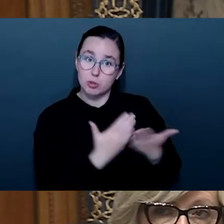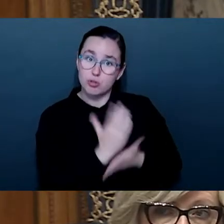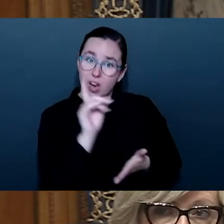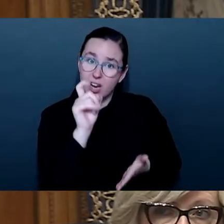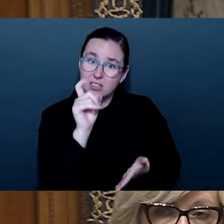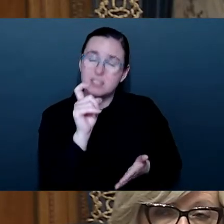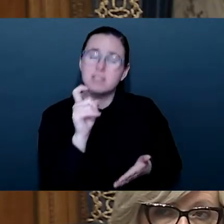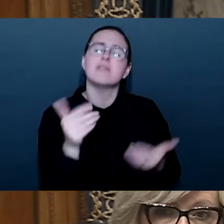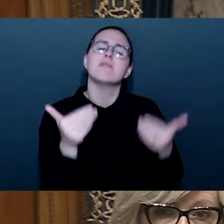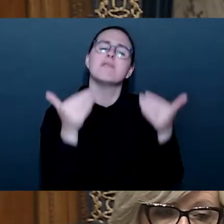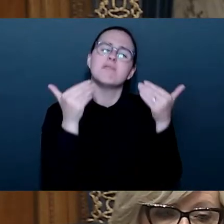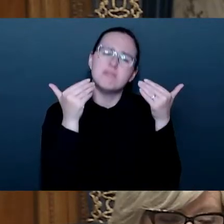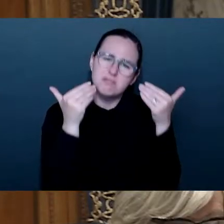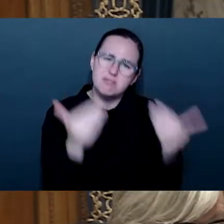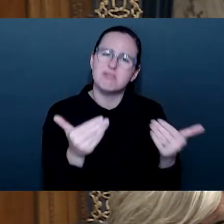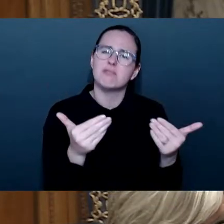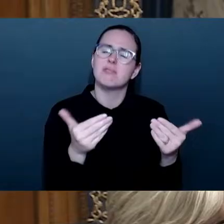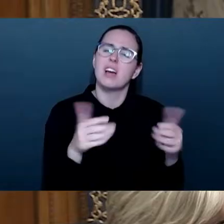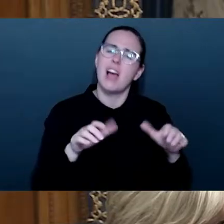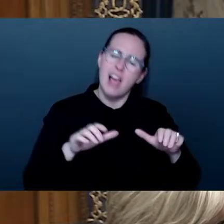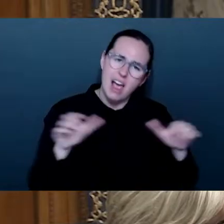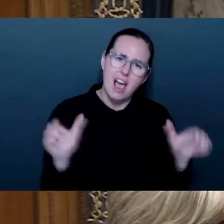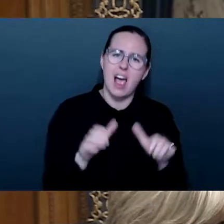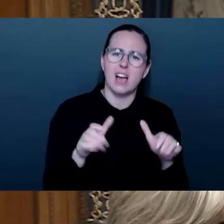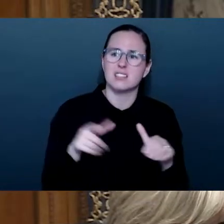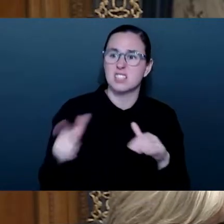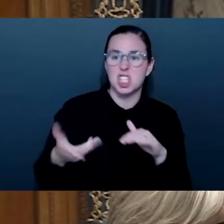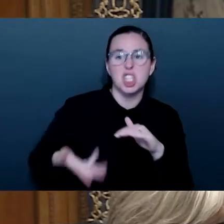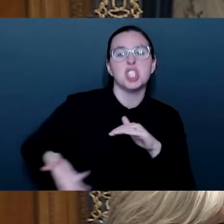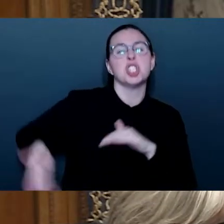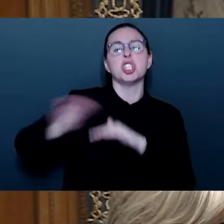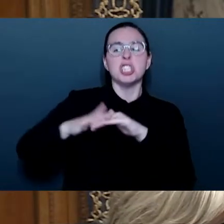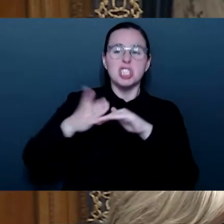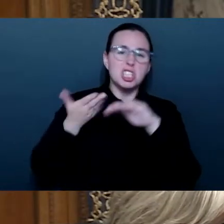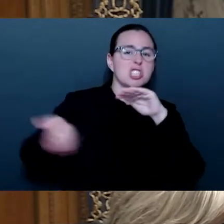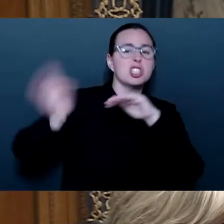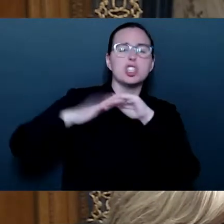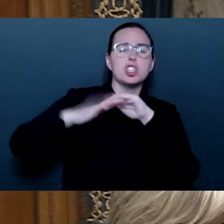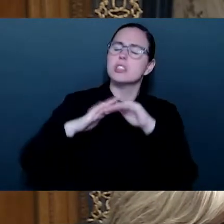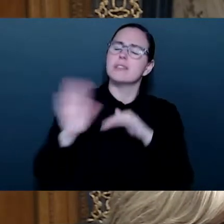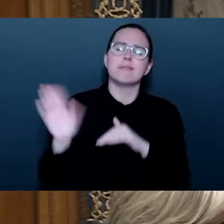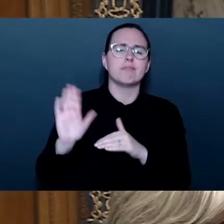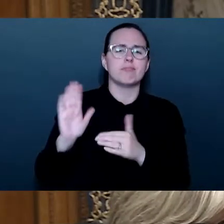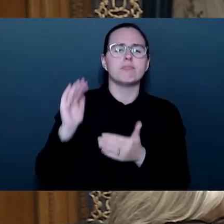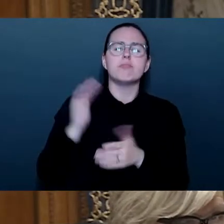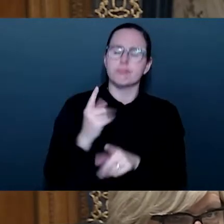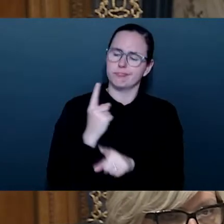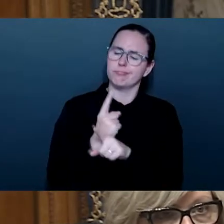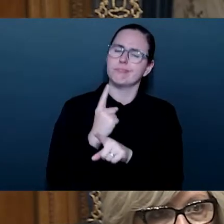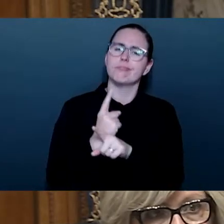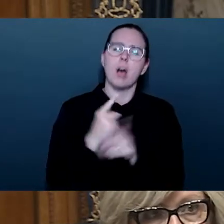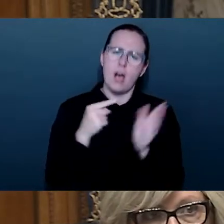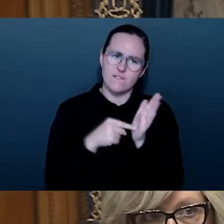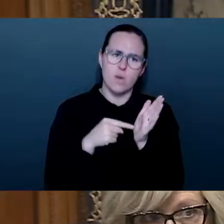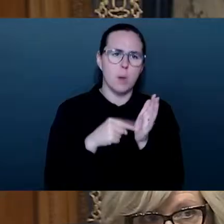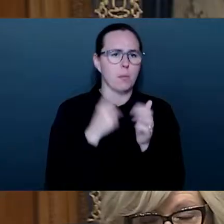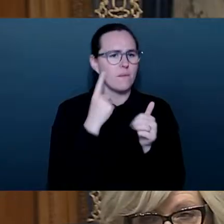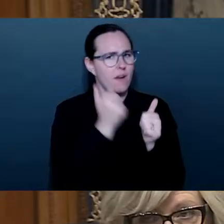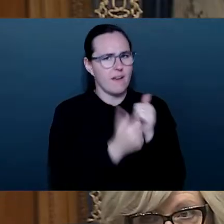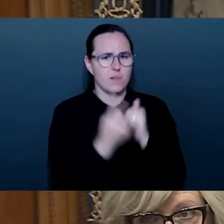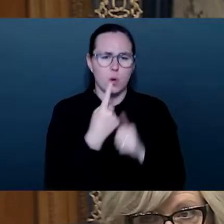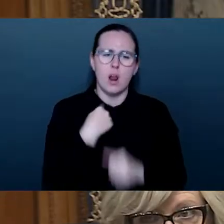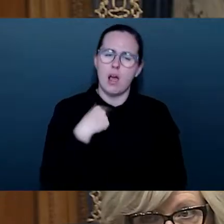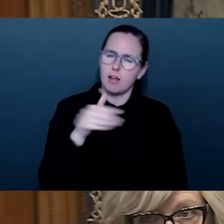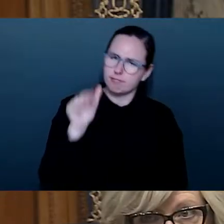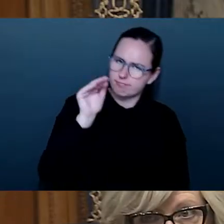Columbia livable for everyone. I call on this government to recognize the urgency of this issue and look forward to debating this bill at